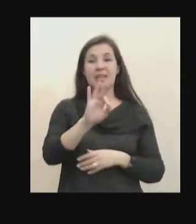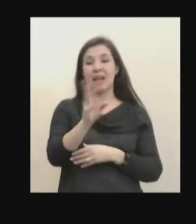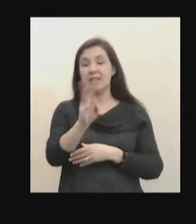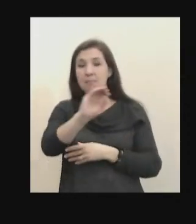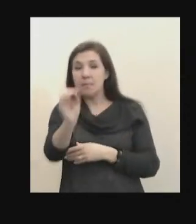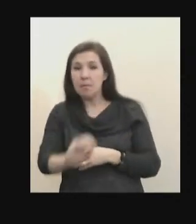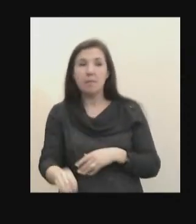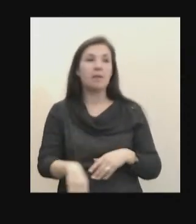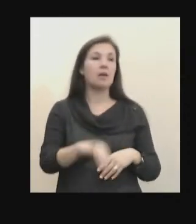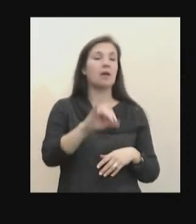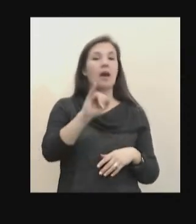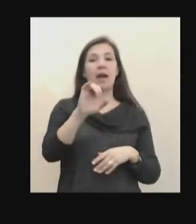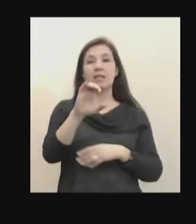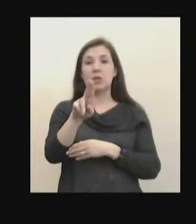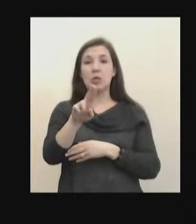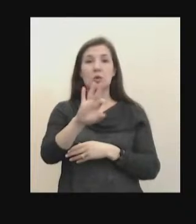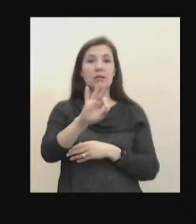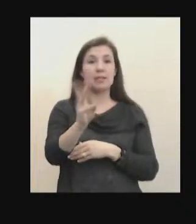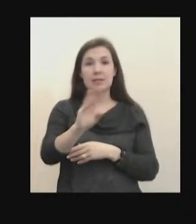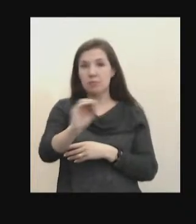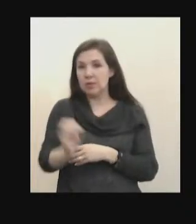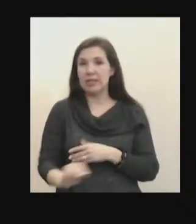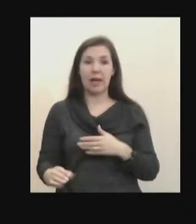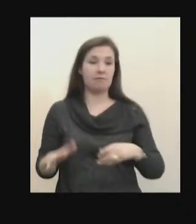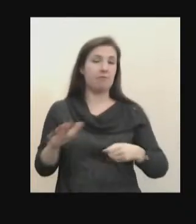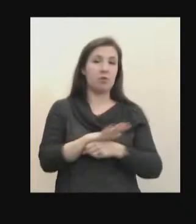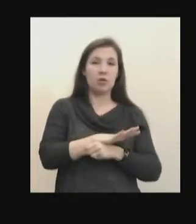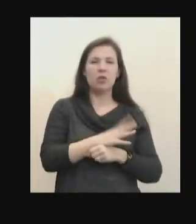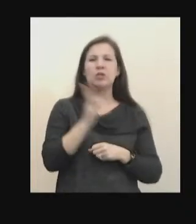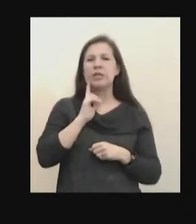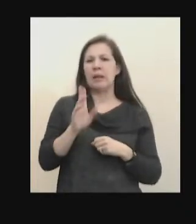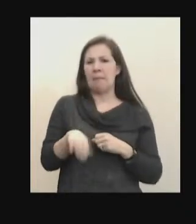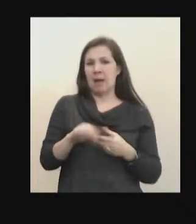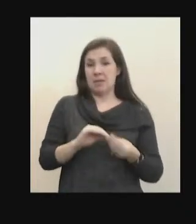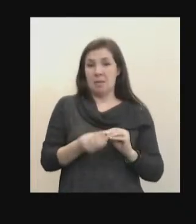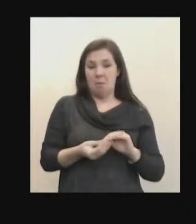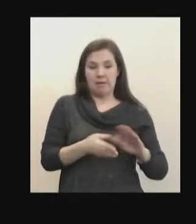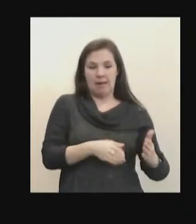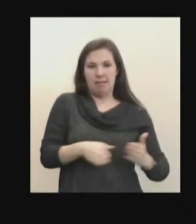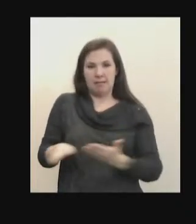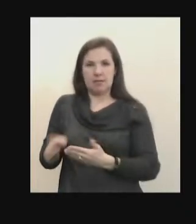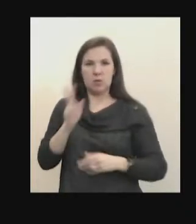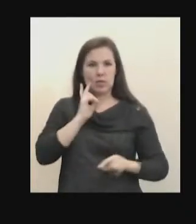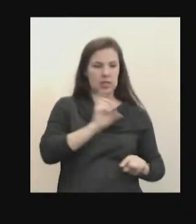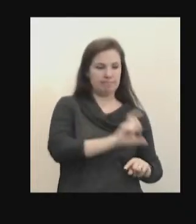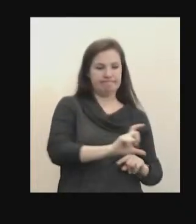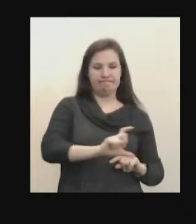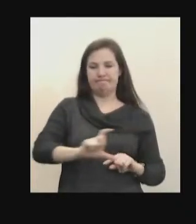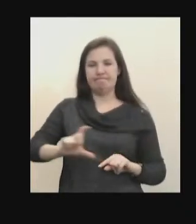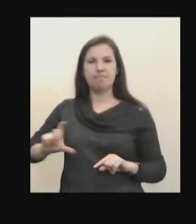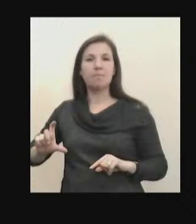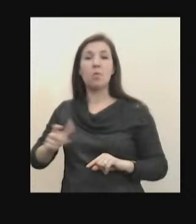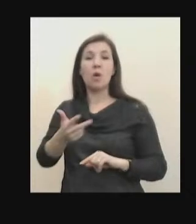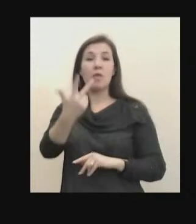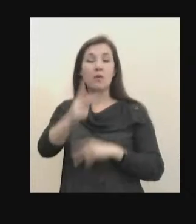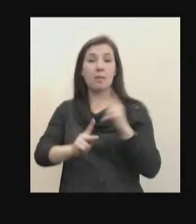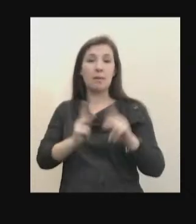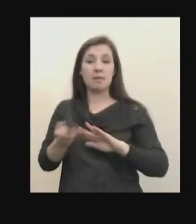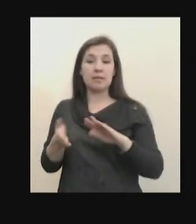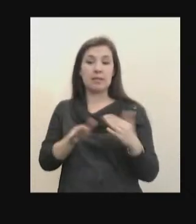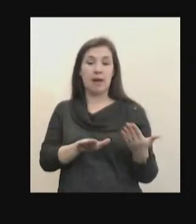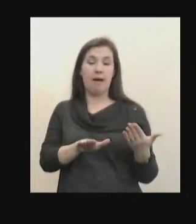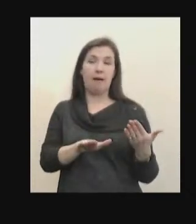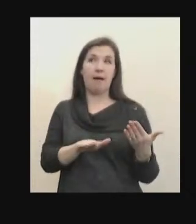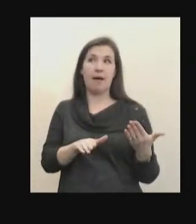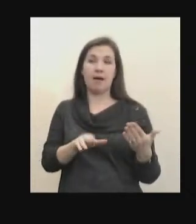ICU. Once again, on the bottom, you see a lot of deaths on that lowest bar chart. We had 3 people who died in Erie County hospitals on